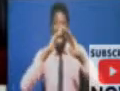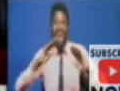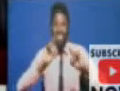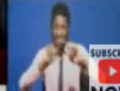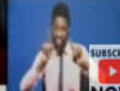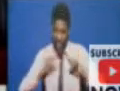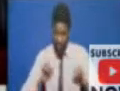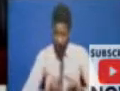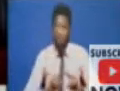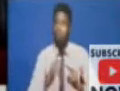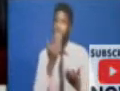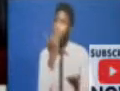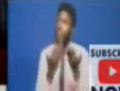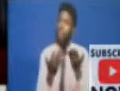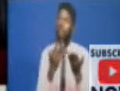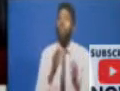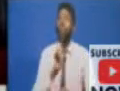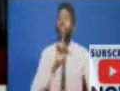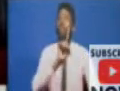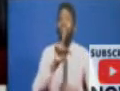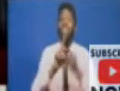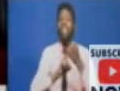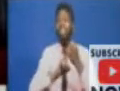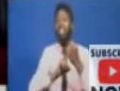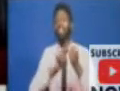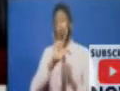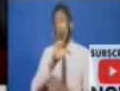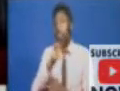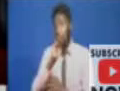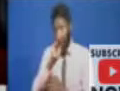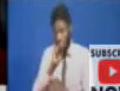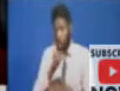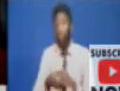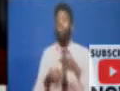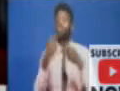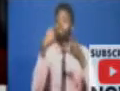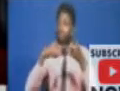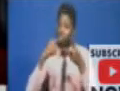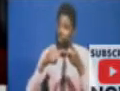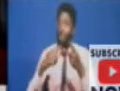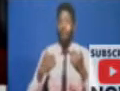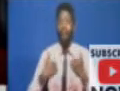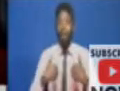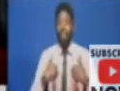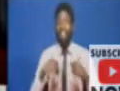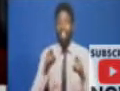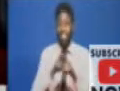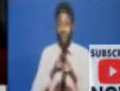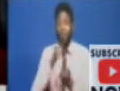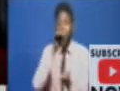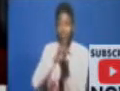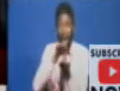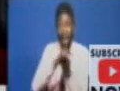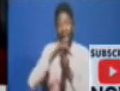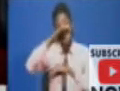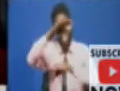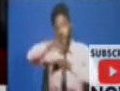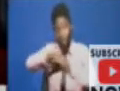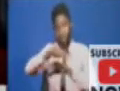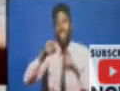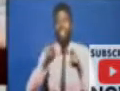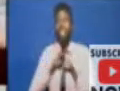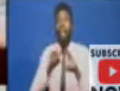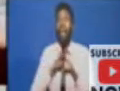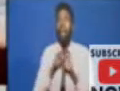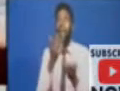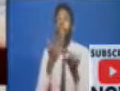165 million. It's also made up of bank deposits, about 50 million Kenya